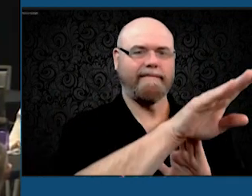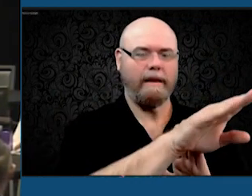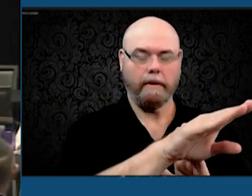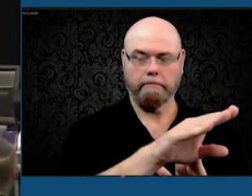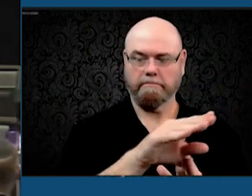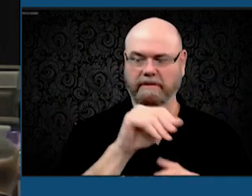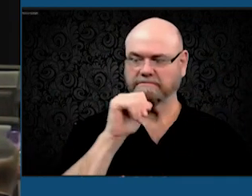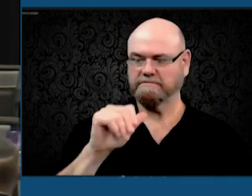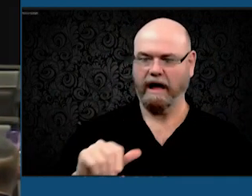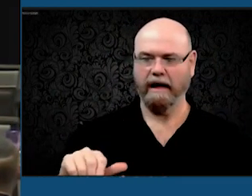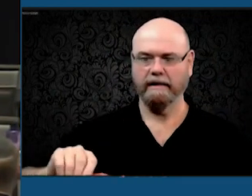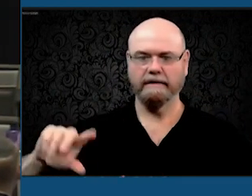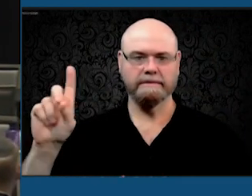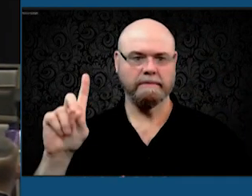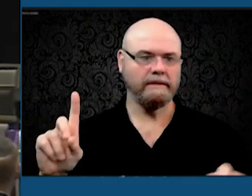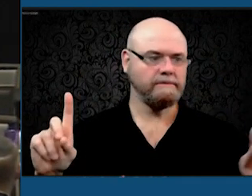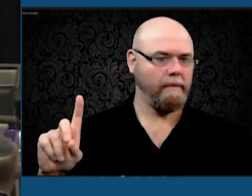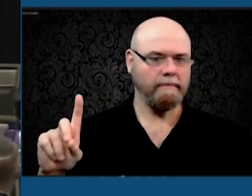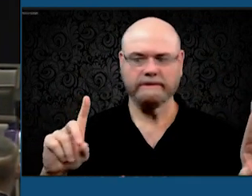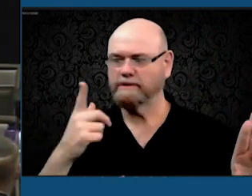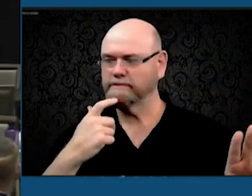It is an everyone's conversation.